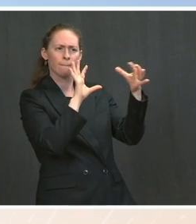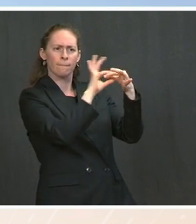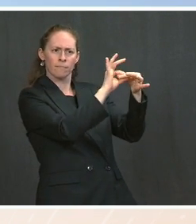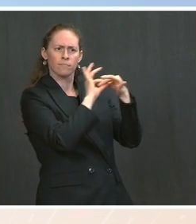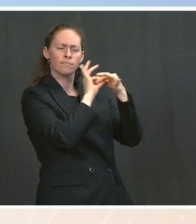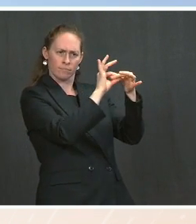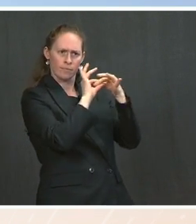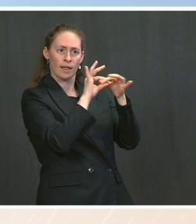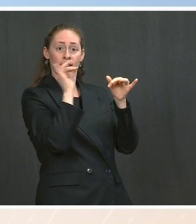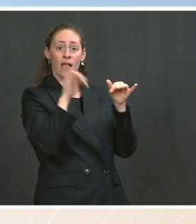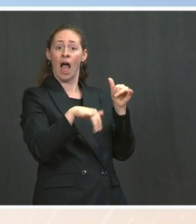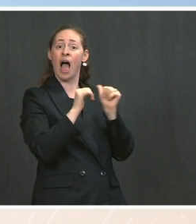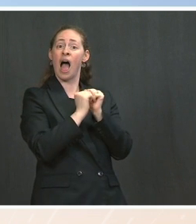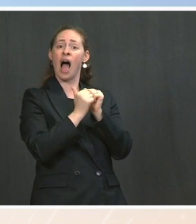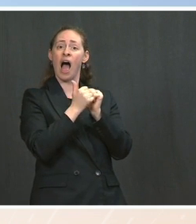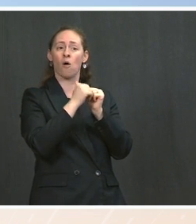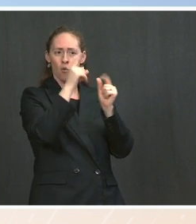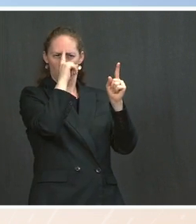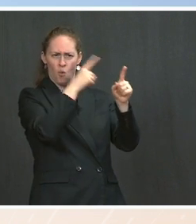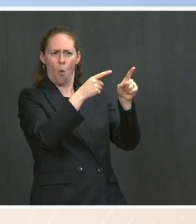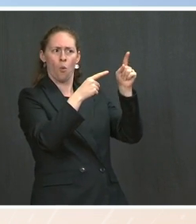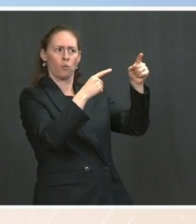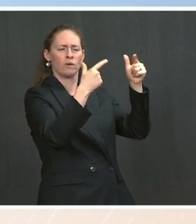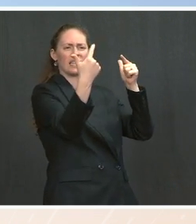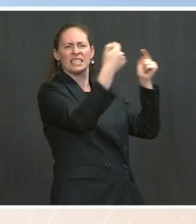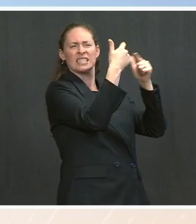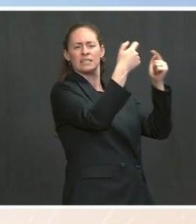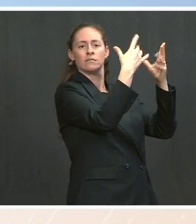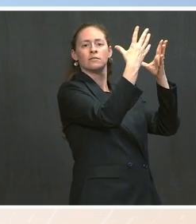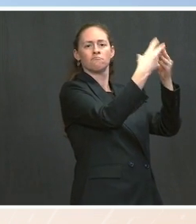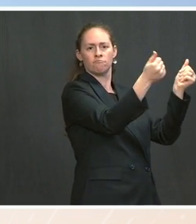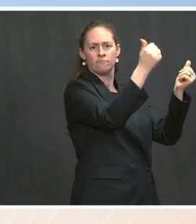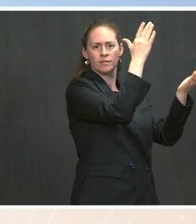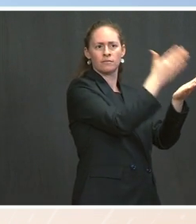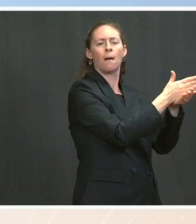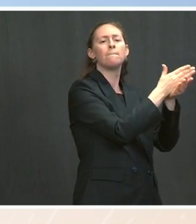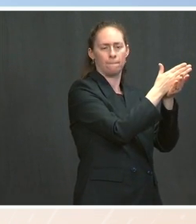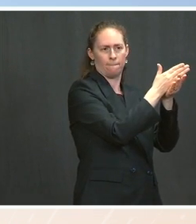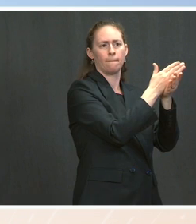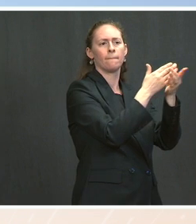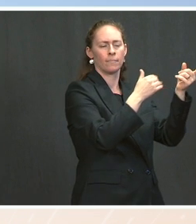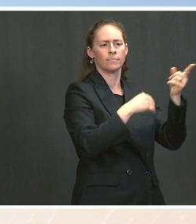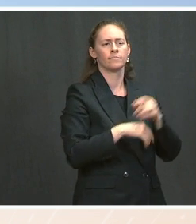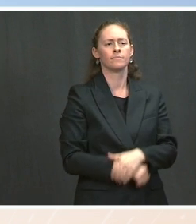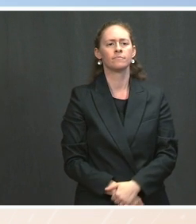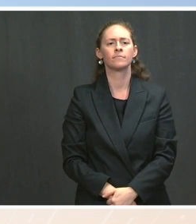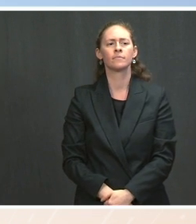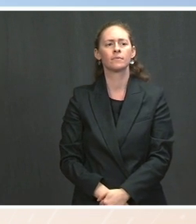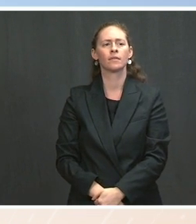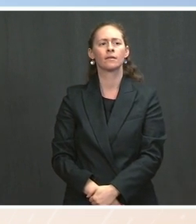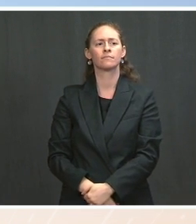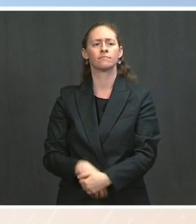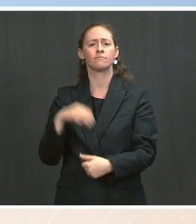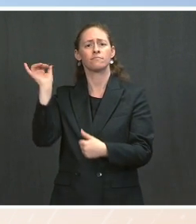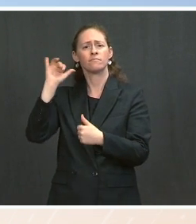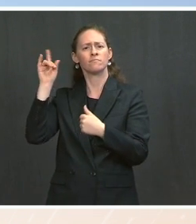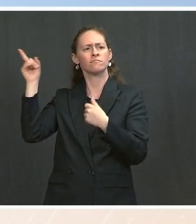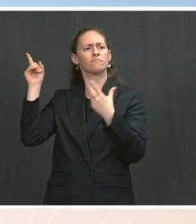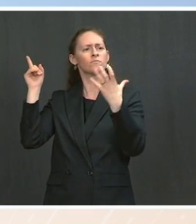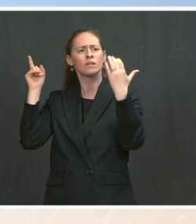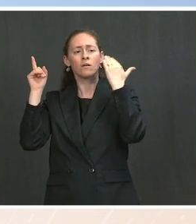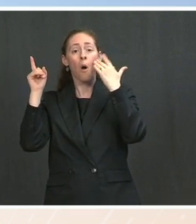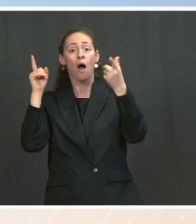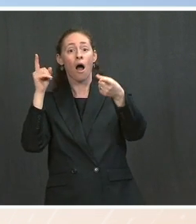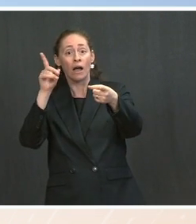as possible. He's also someone who wants to give credit where credit is due, and that includes the role the Egyptians played and the role many countries in the region